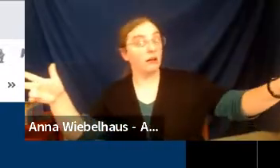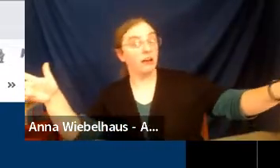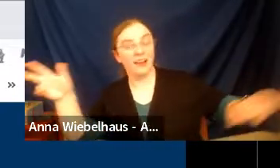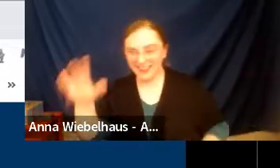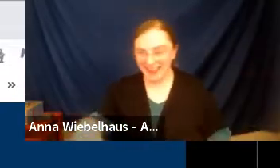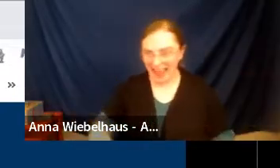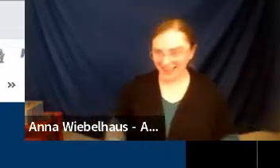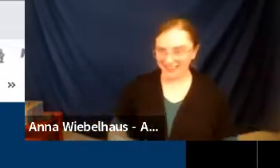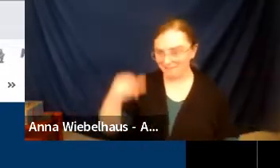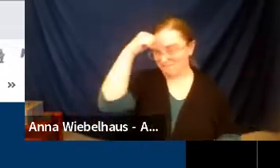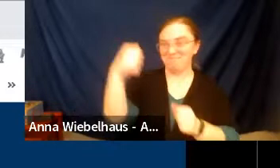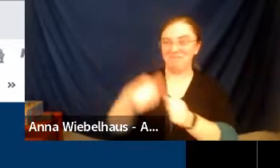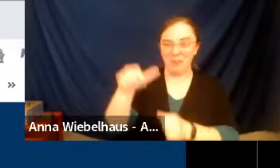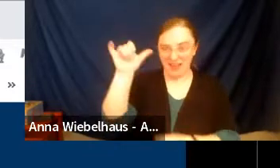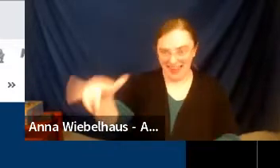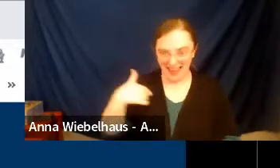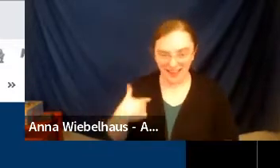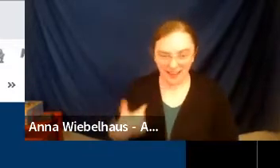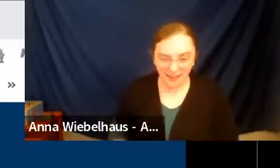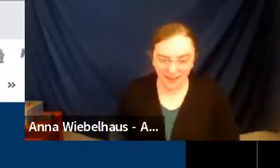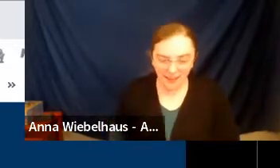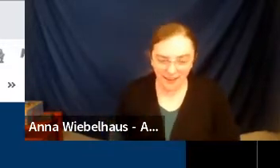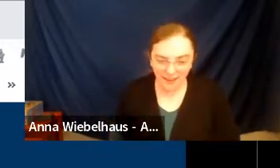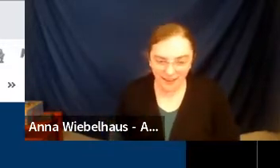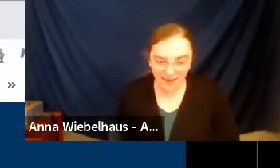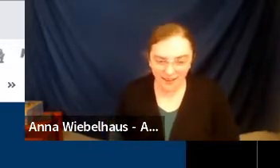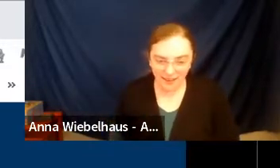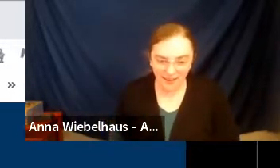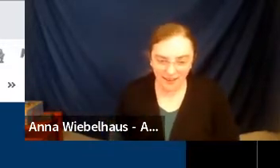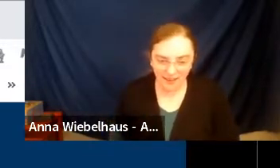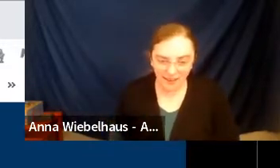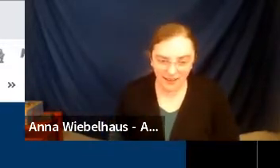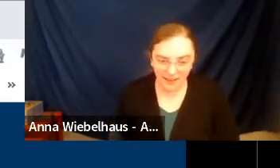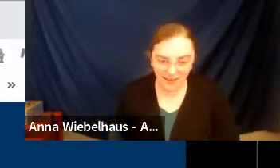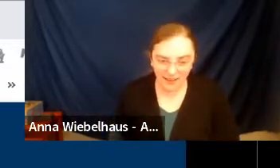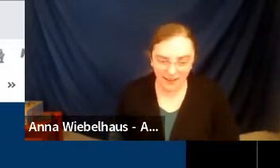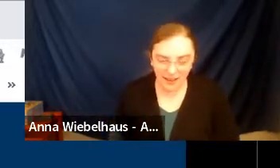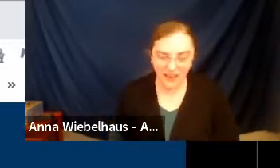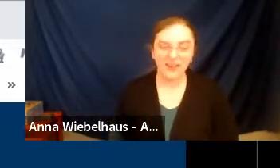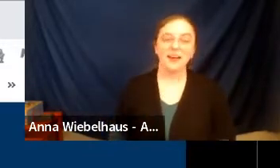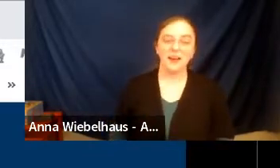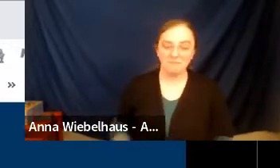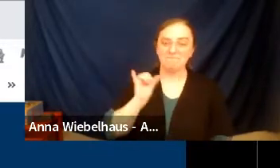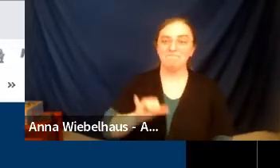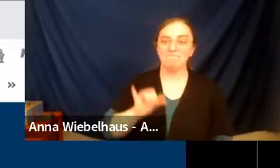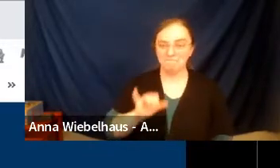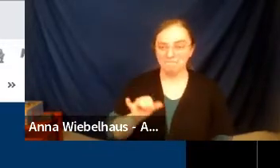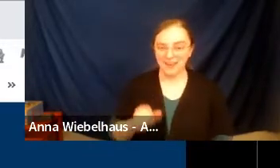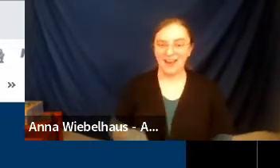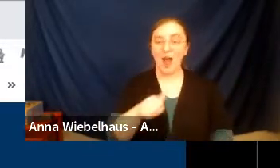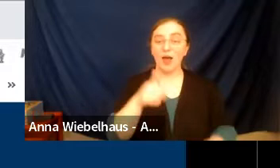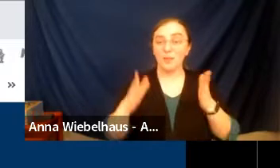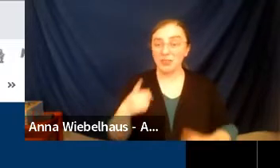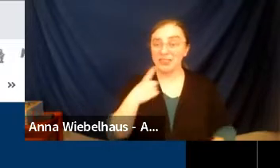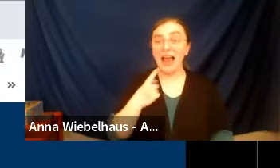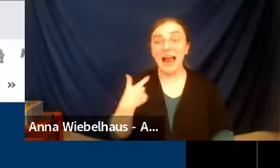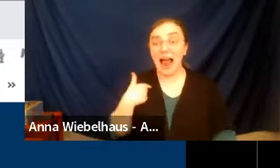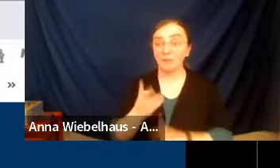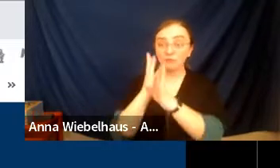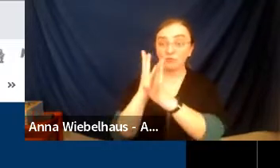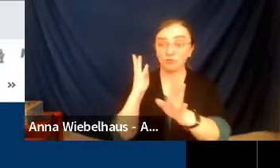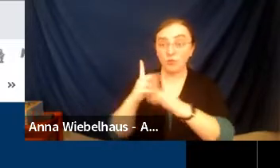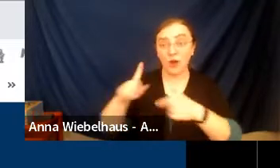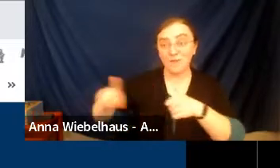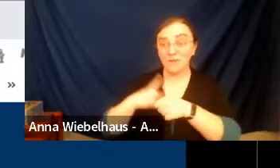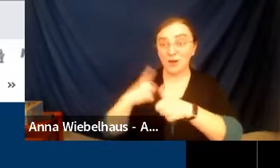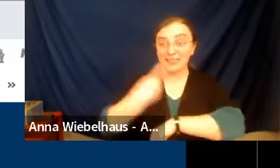Playing a triangle, I can just about hear it. Oh, thank you so much for everyone. I'll keep going back to these and reading